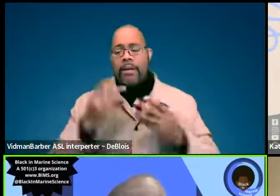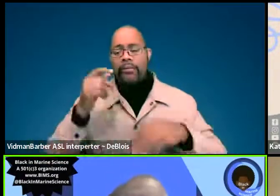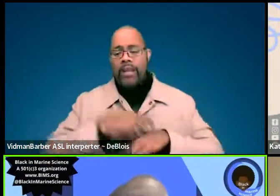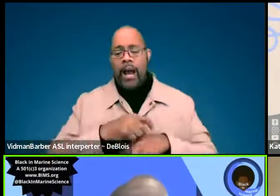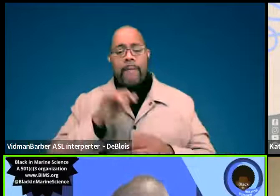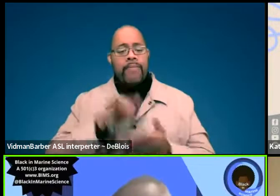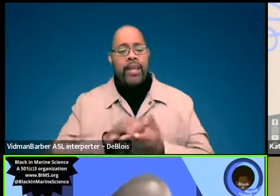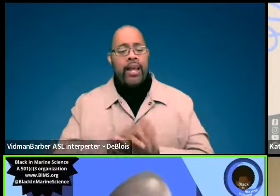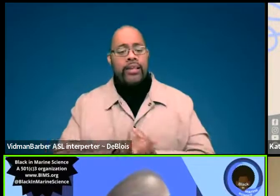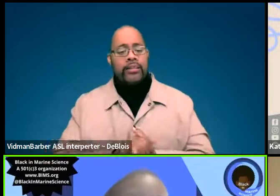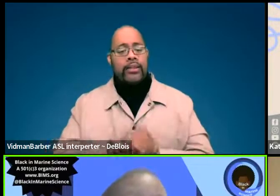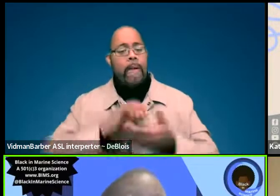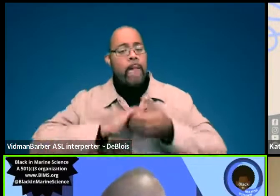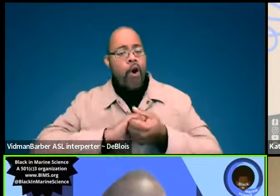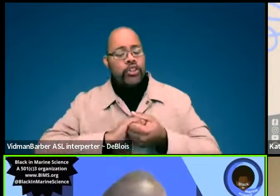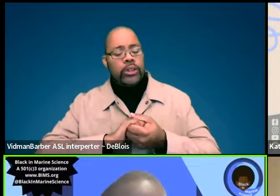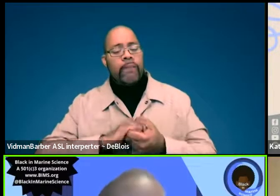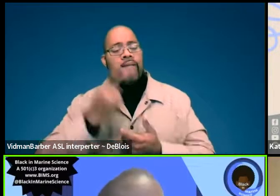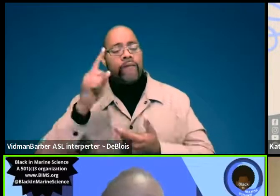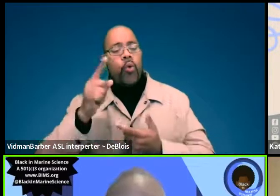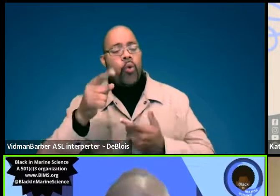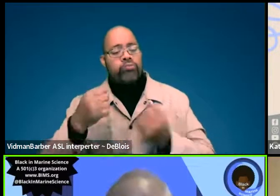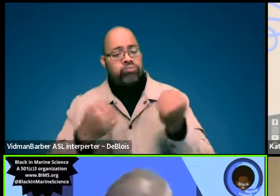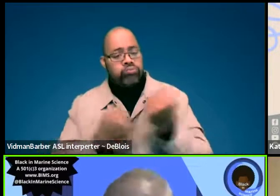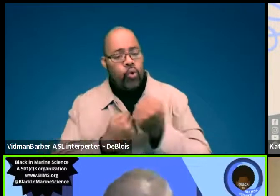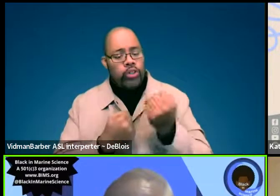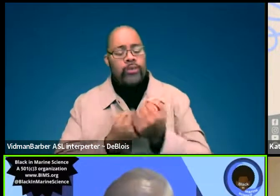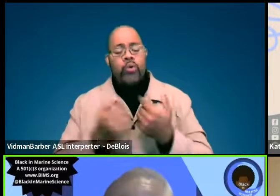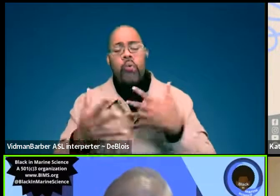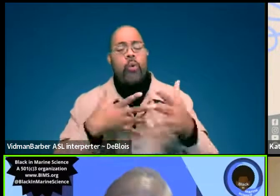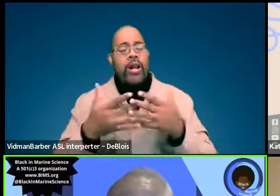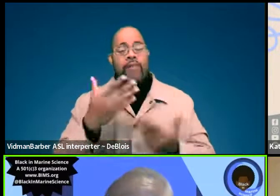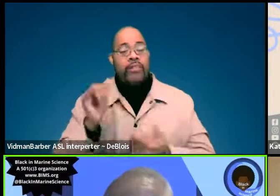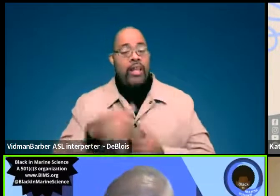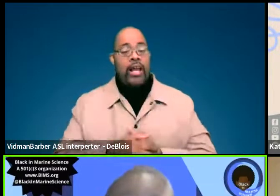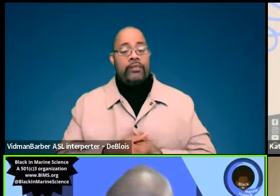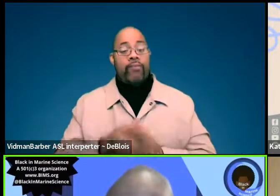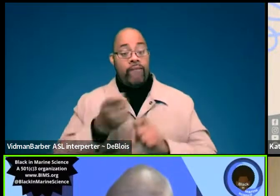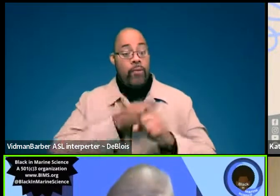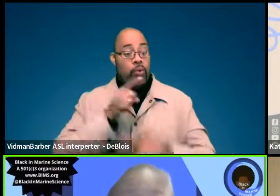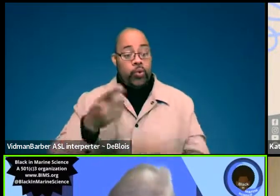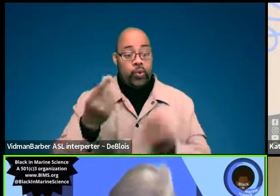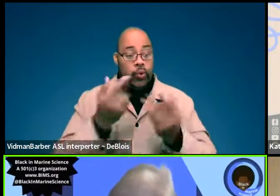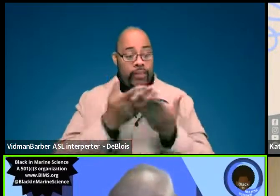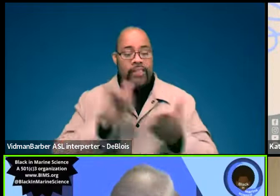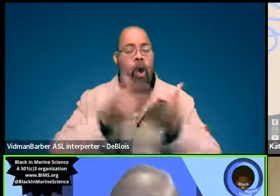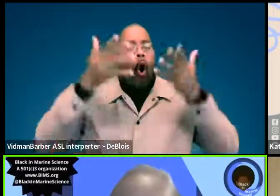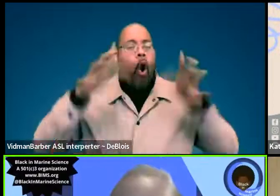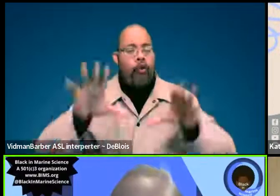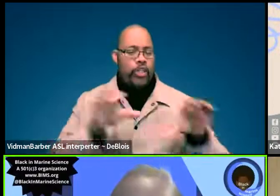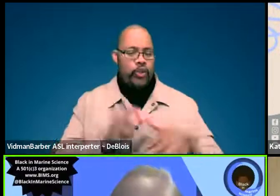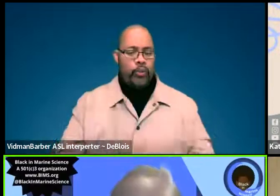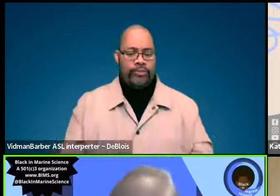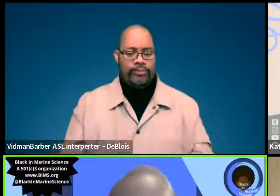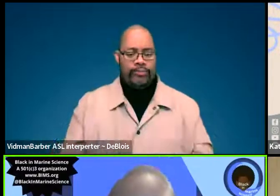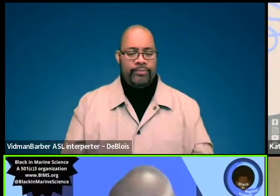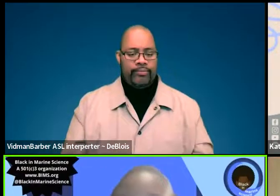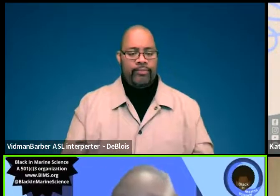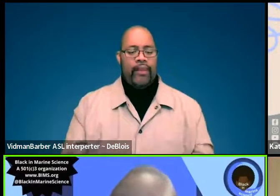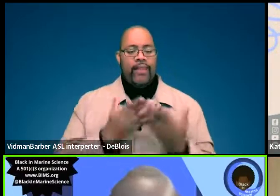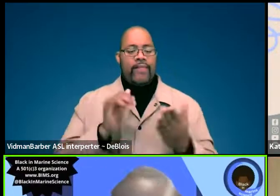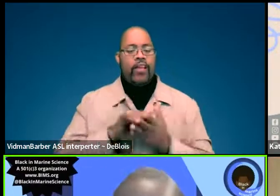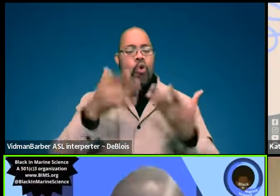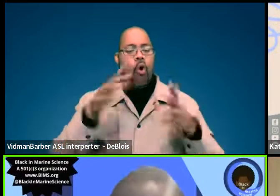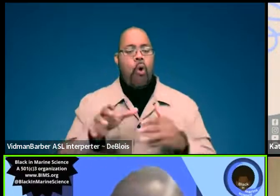times these partnerships or endorsements or whatever it might be come from you doing the things that you're already doing, right? The things that